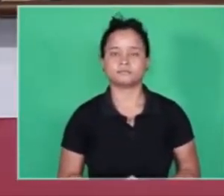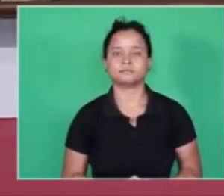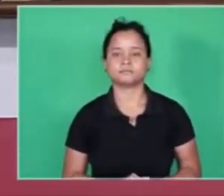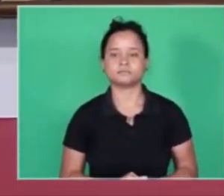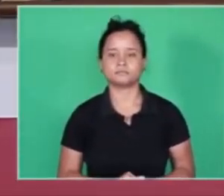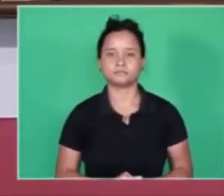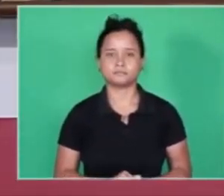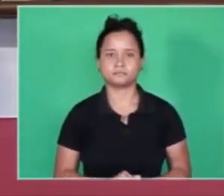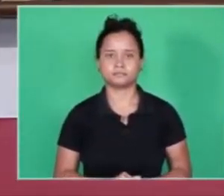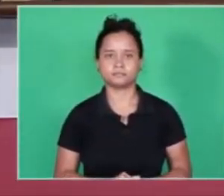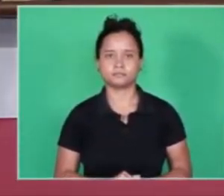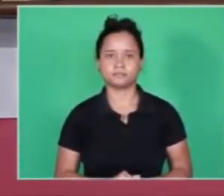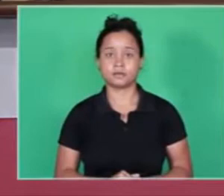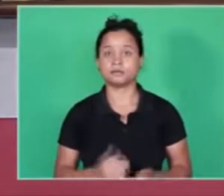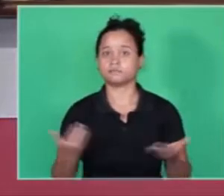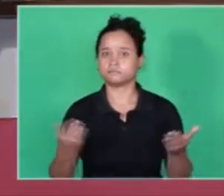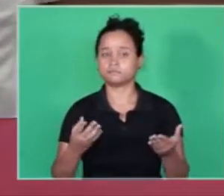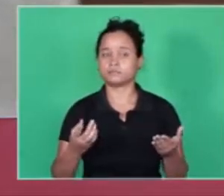So look here.